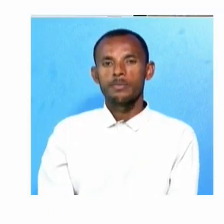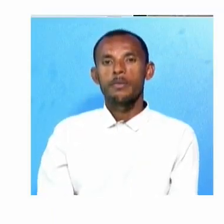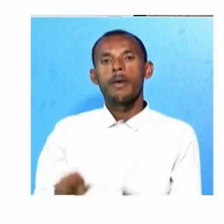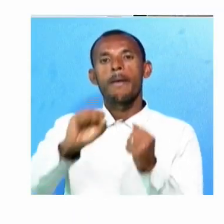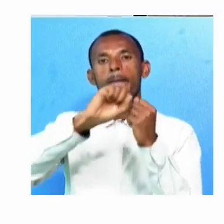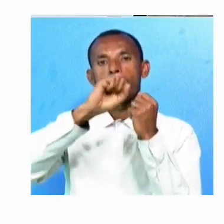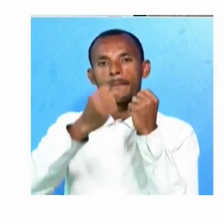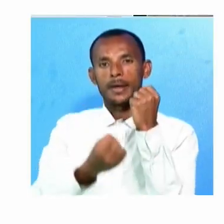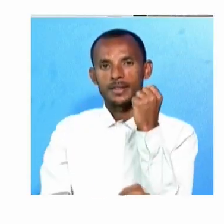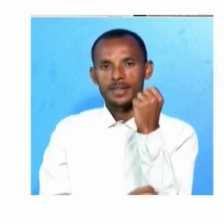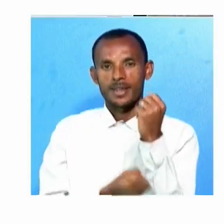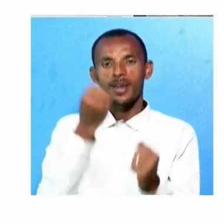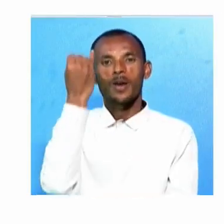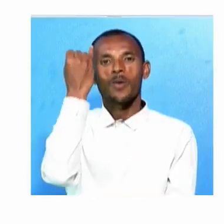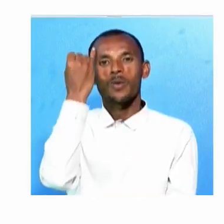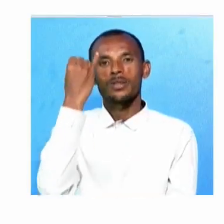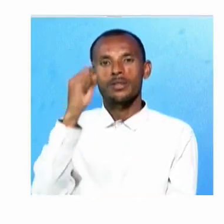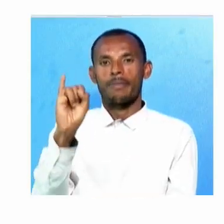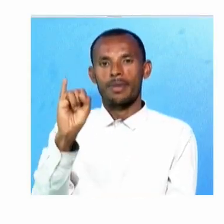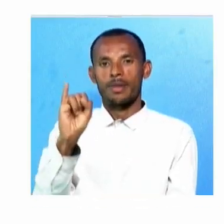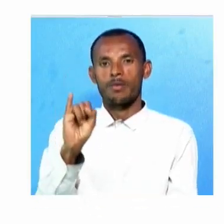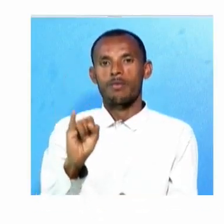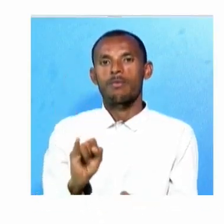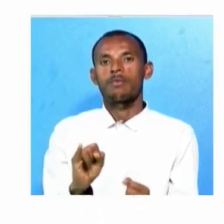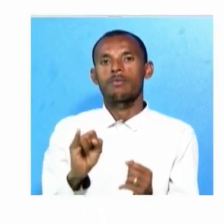Basic concepts of set.